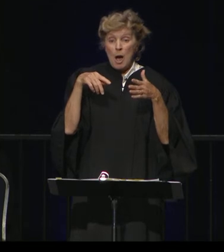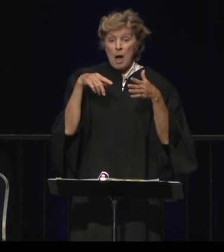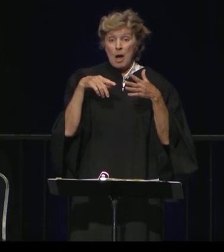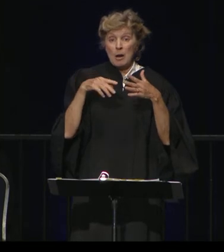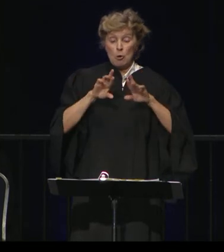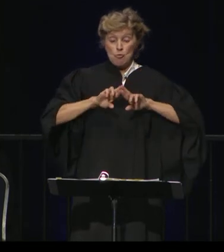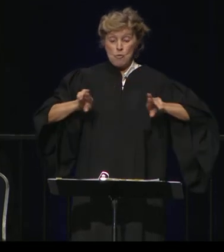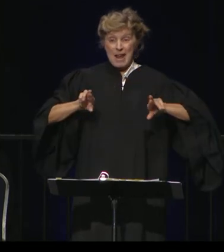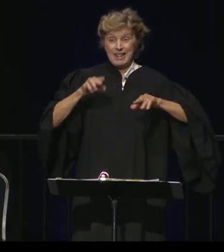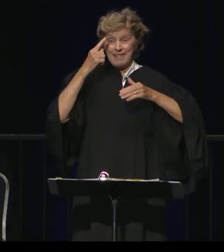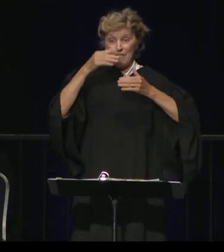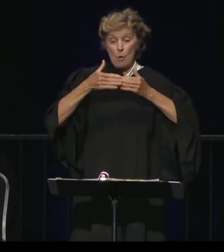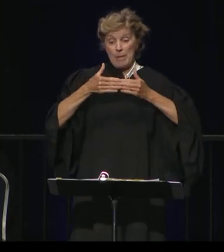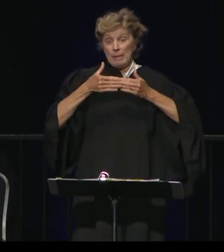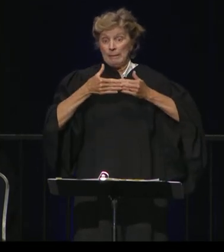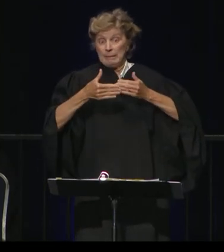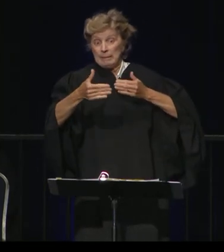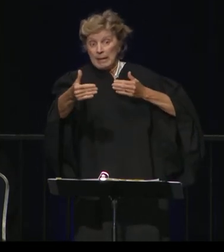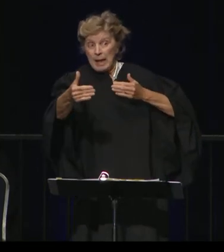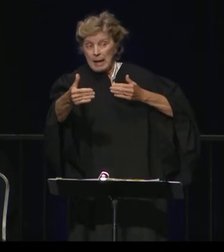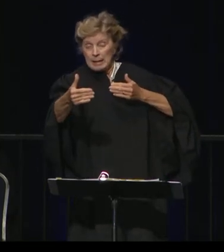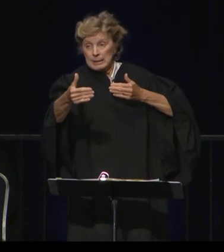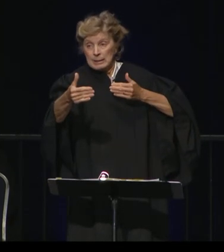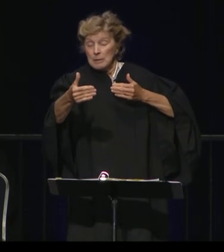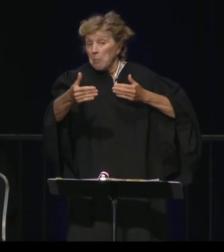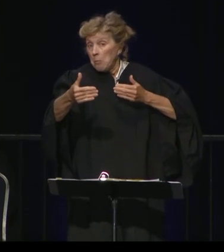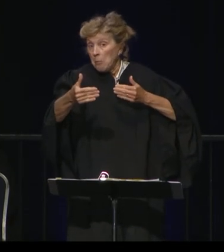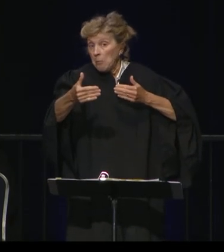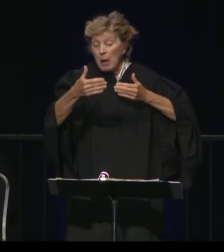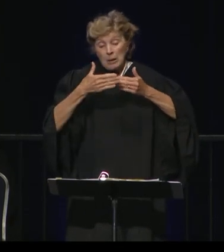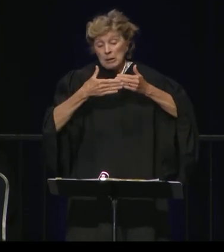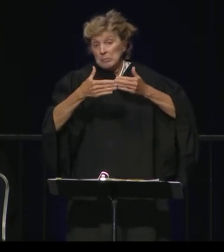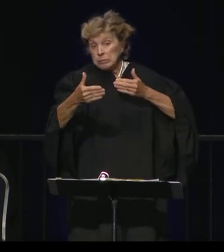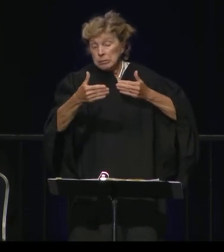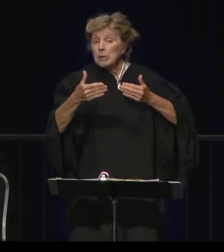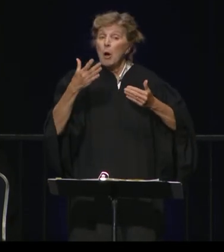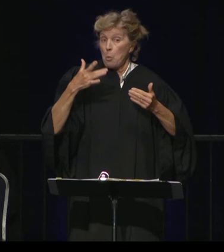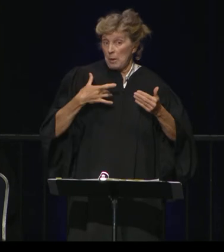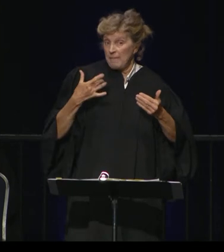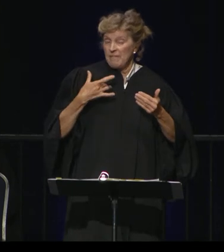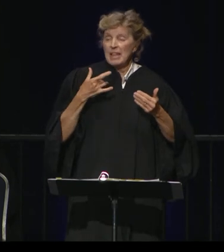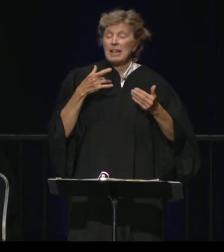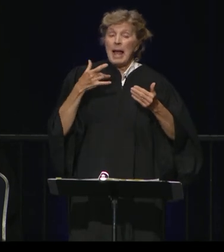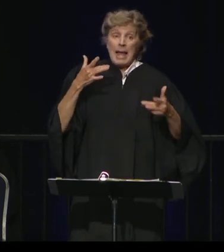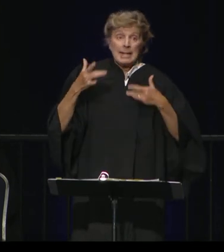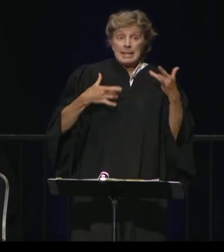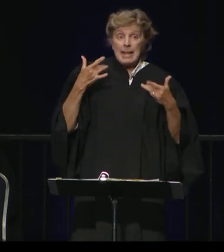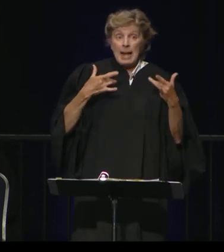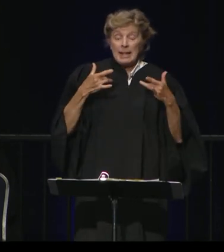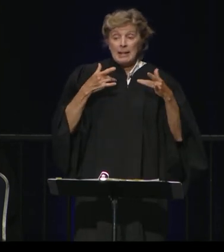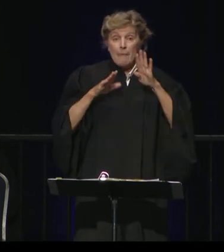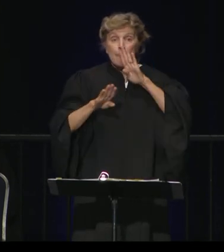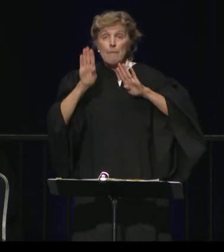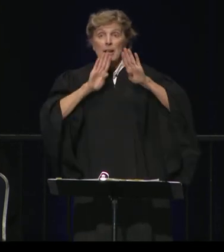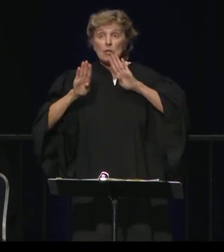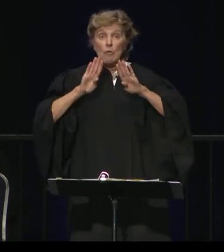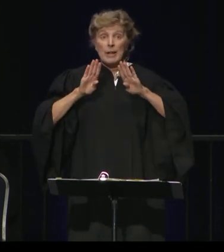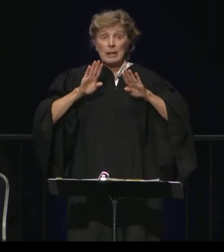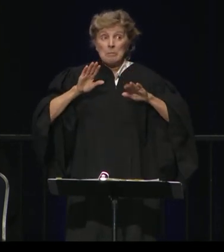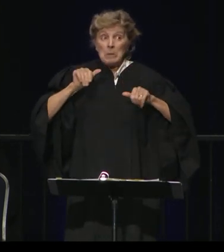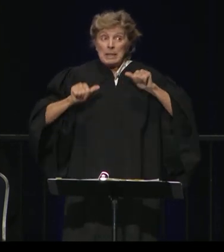own next chapter. It's likely that you'll have moments of excitement, frustration, and doubt sometimes going